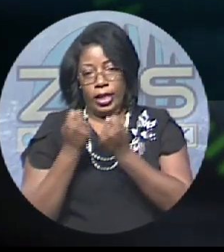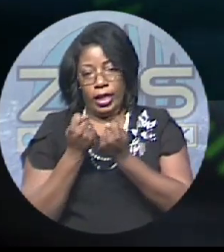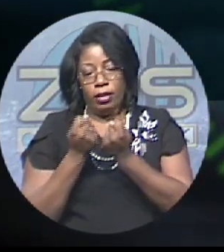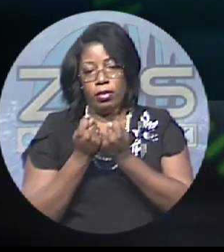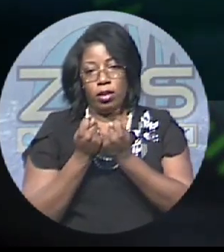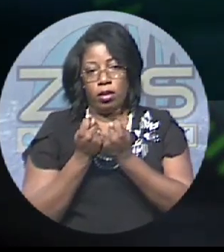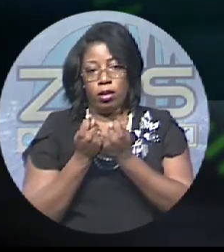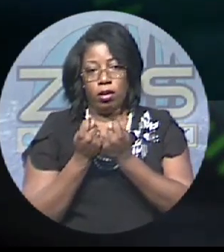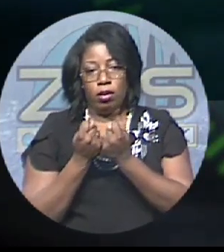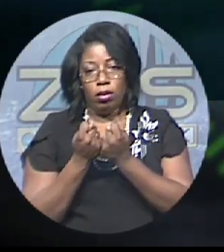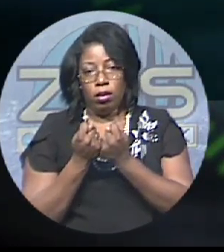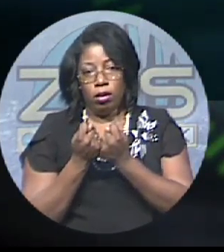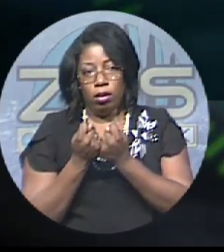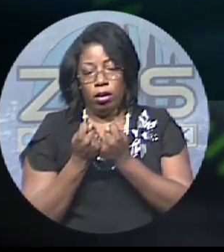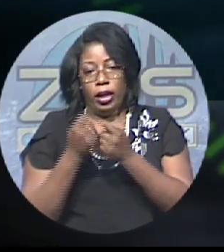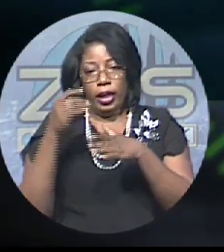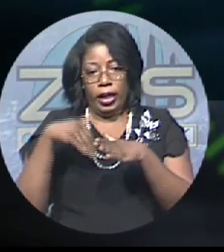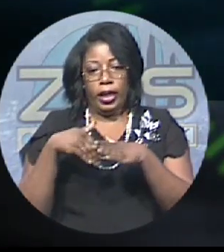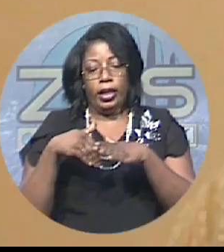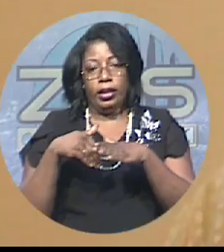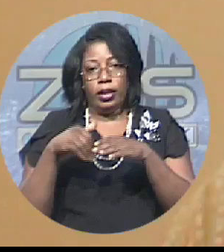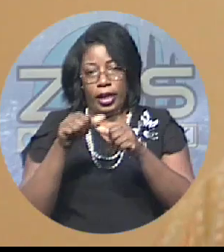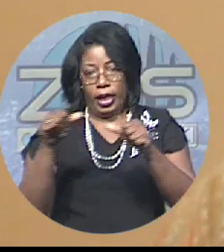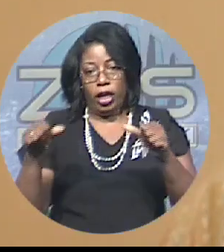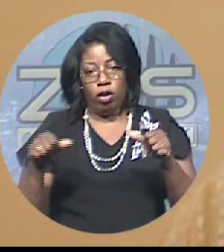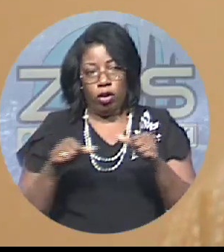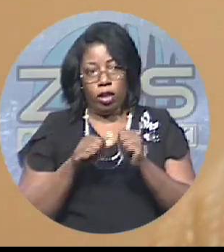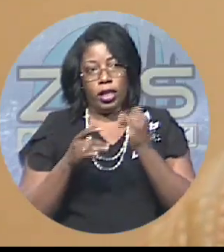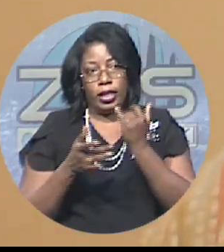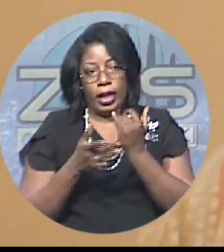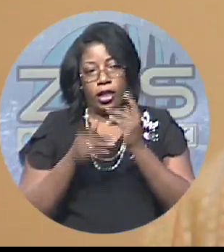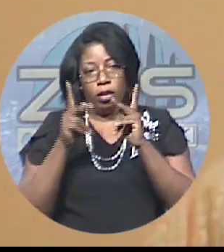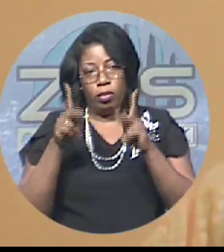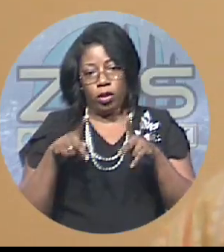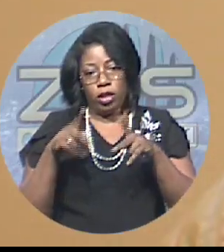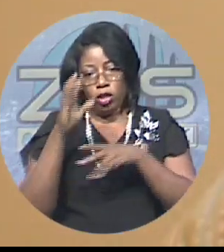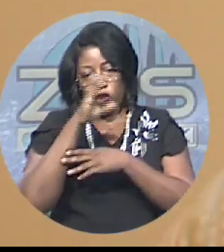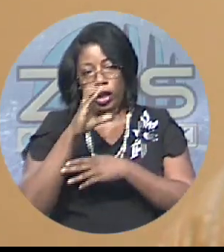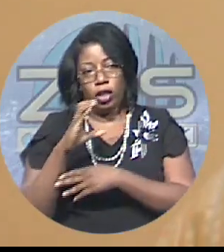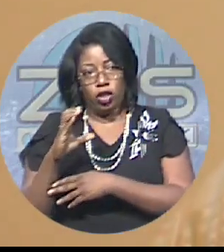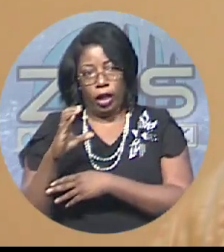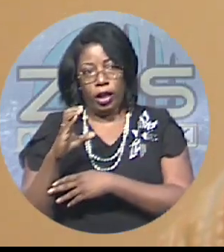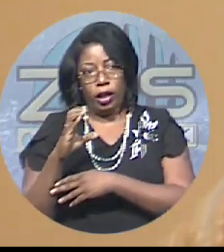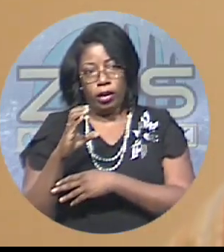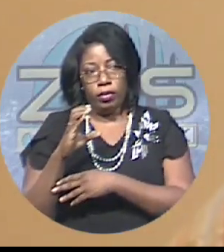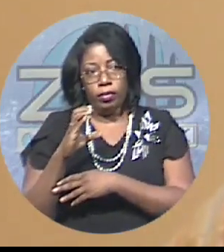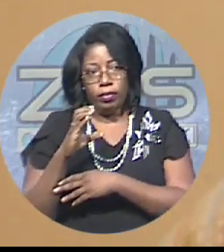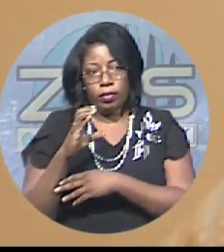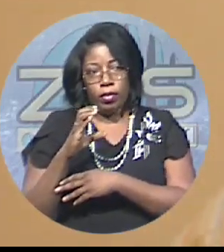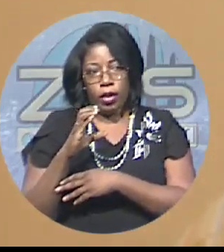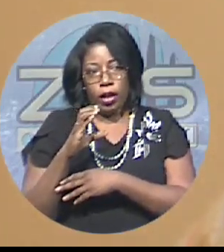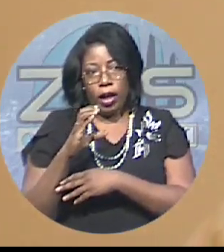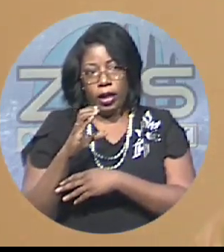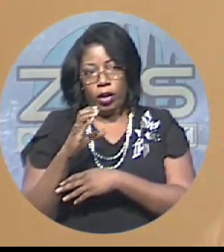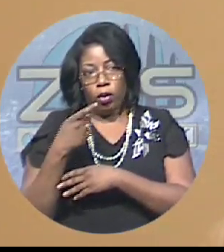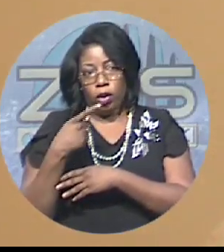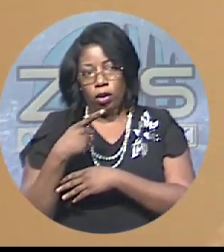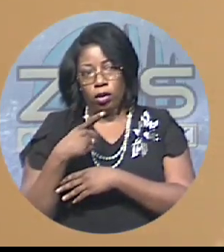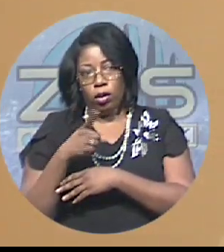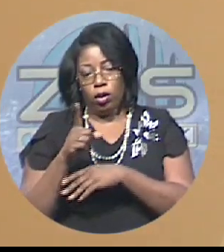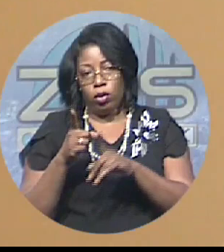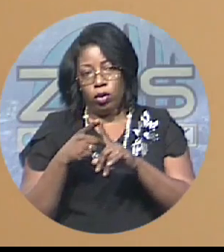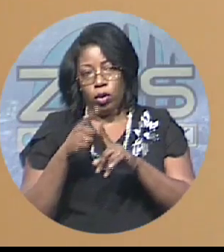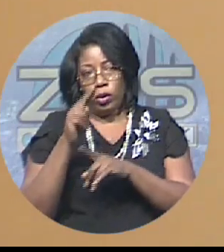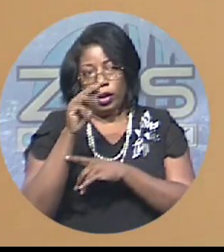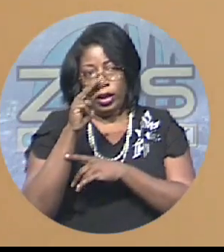around the affected areas. We have technical people making assessments. Those assessments will be fed into NEMA, and then we will be able